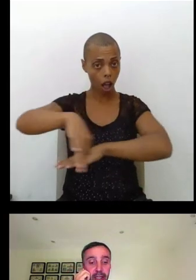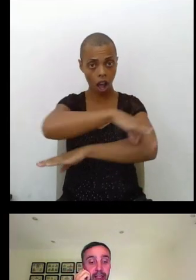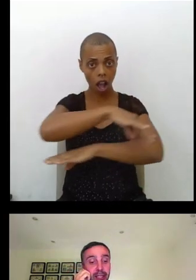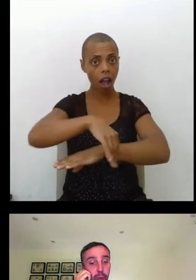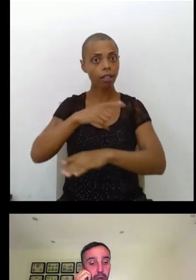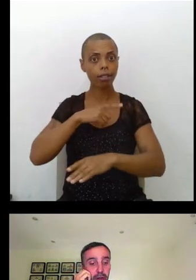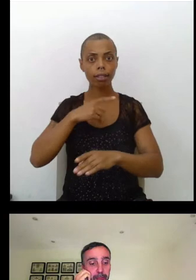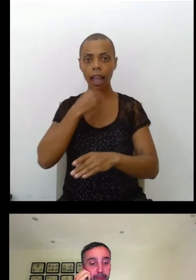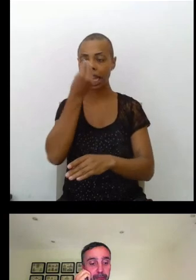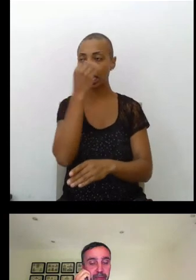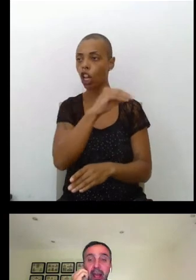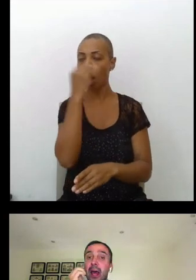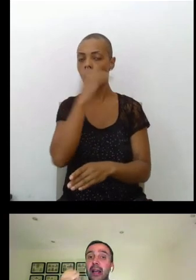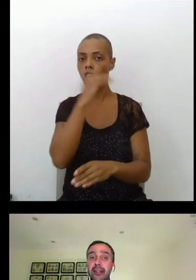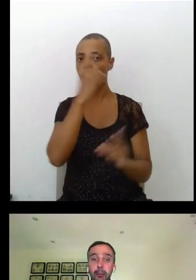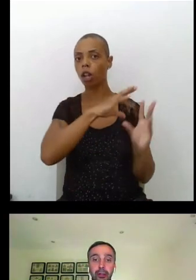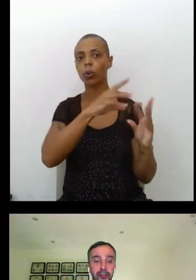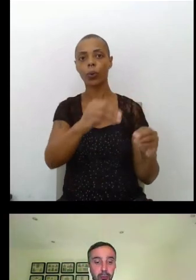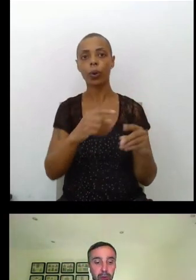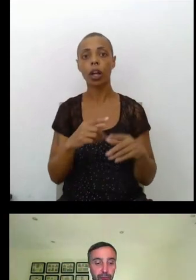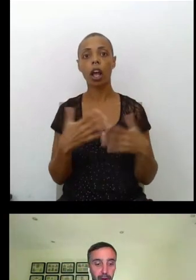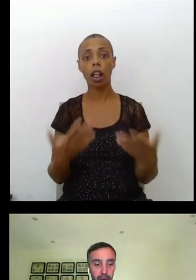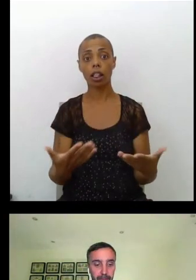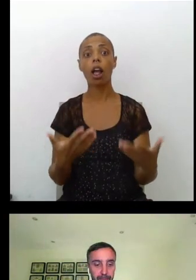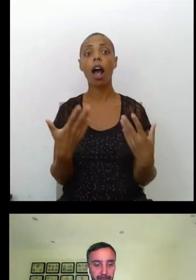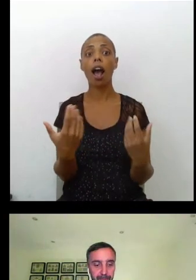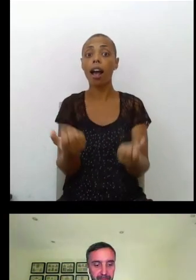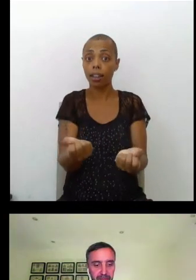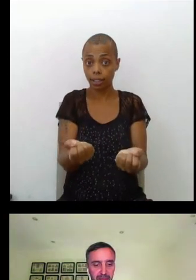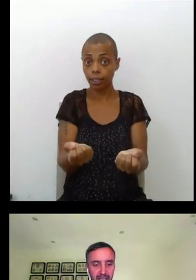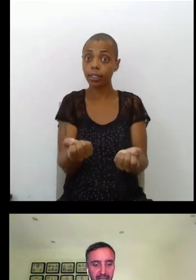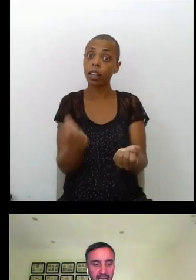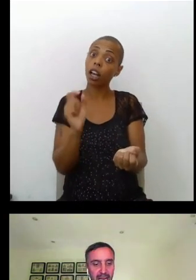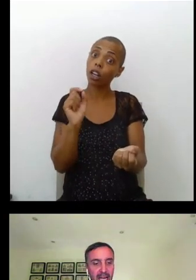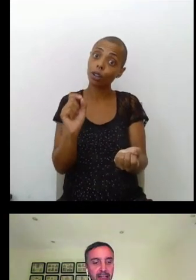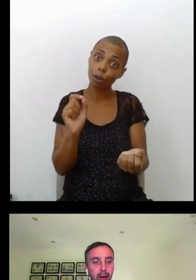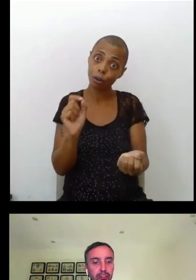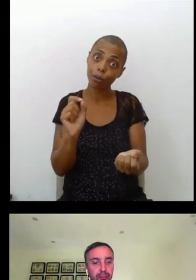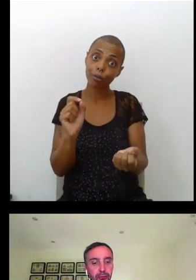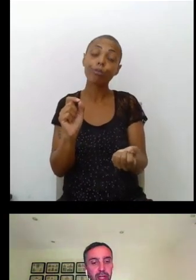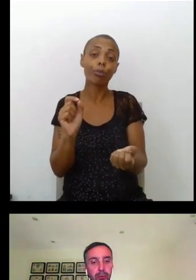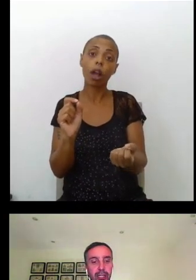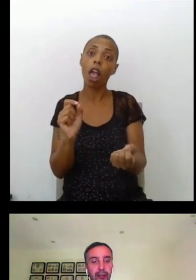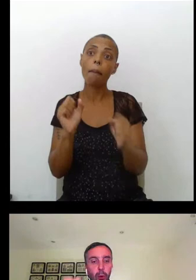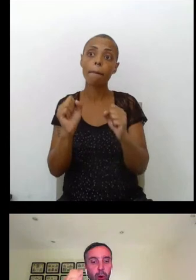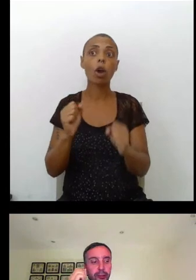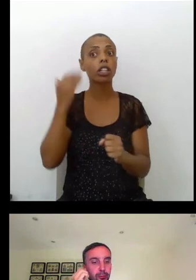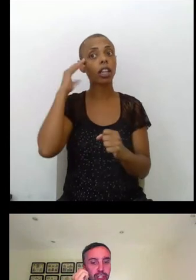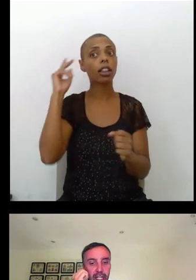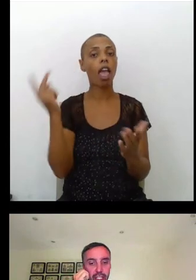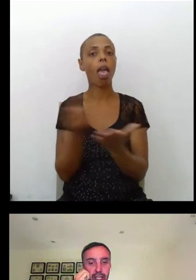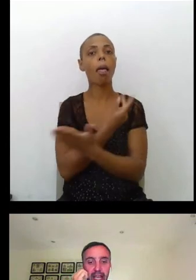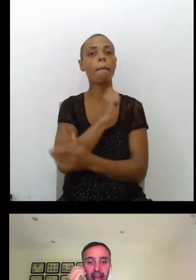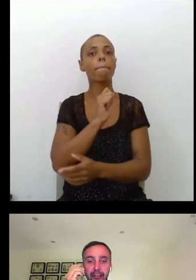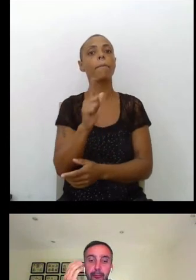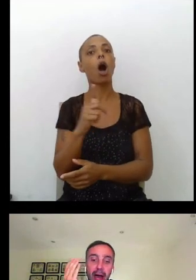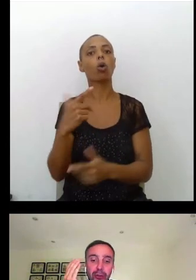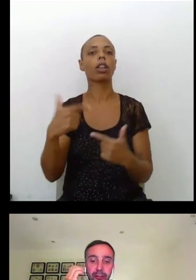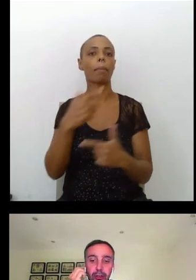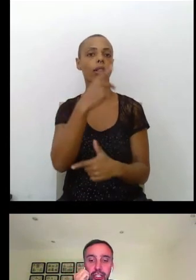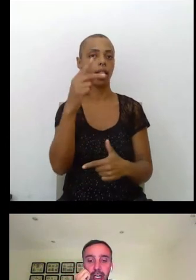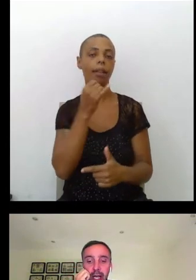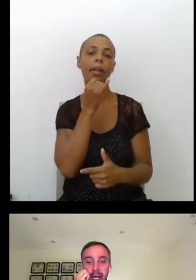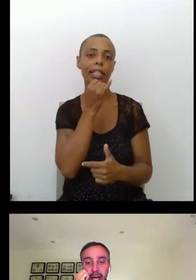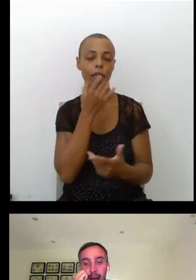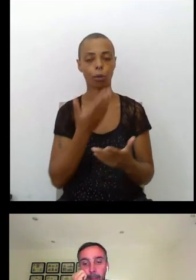misin operating their work examples will follow the most frequently voiced objection against